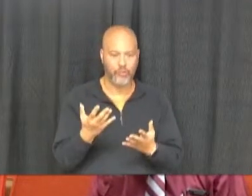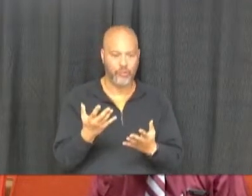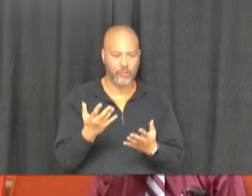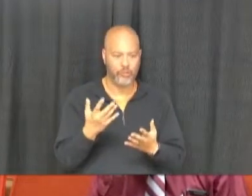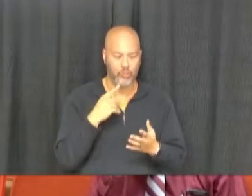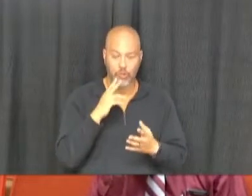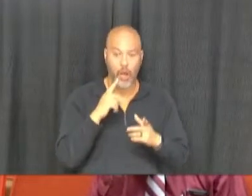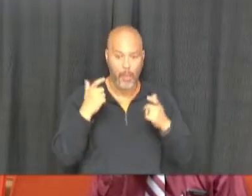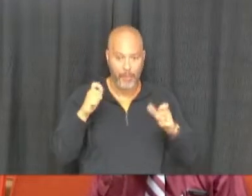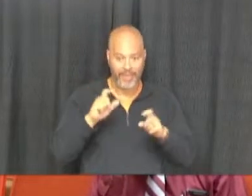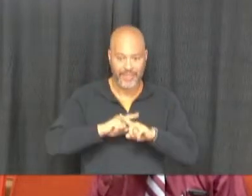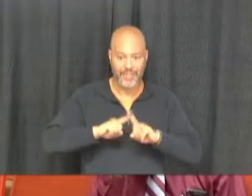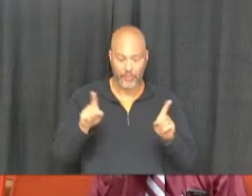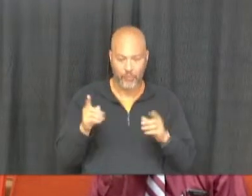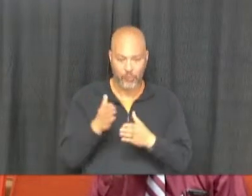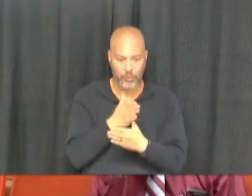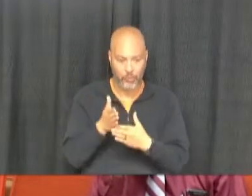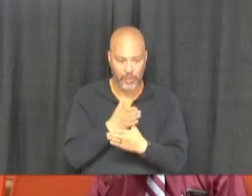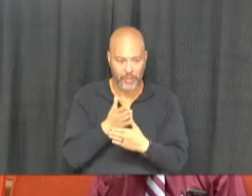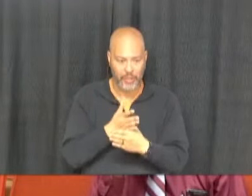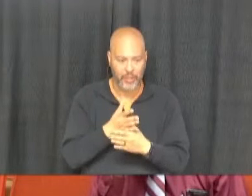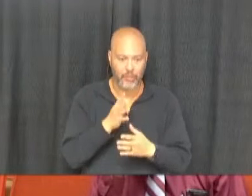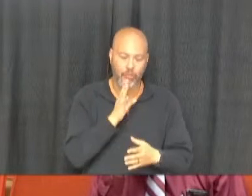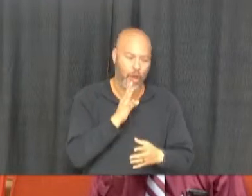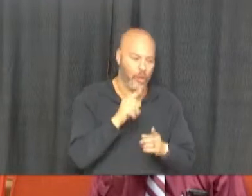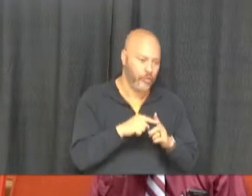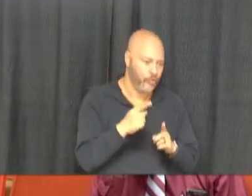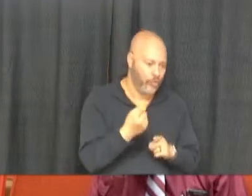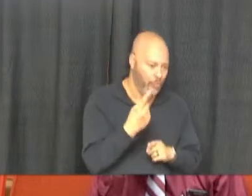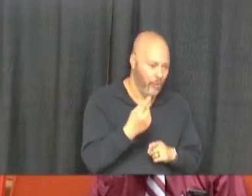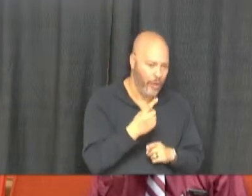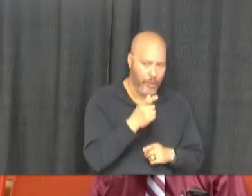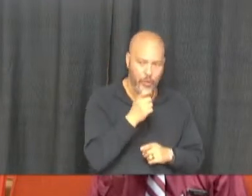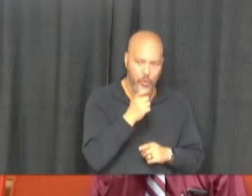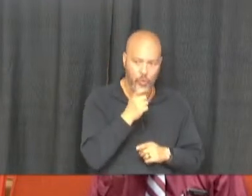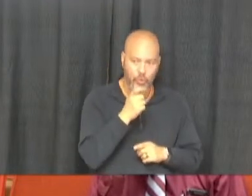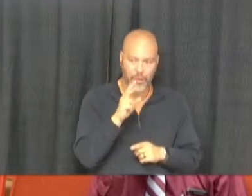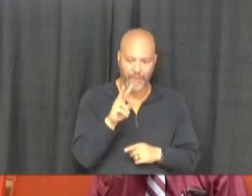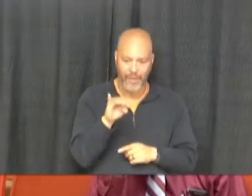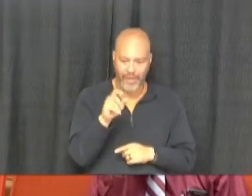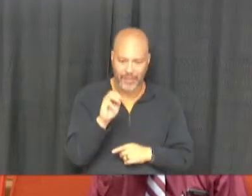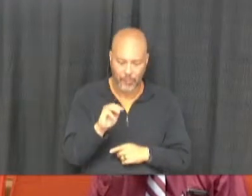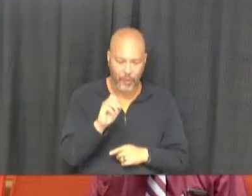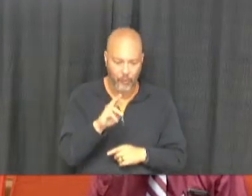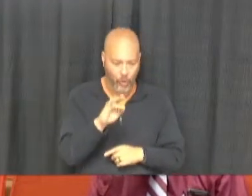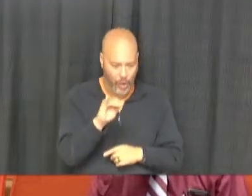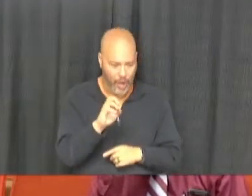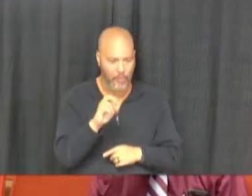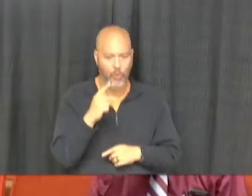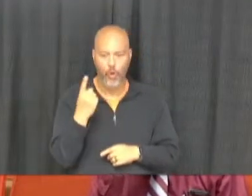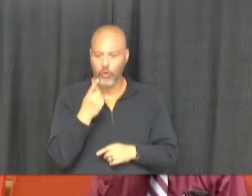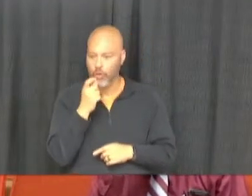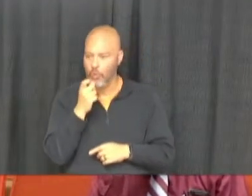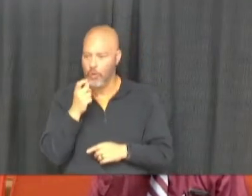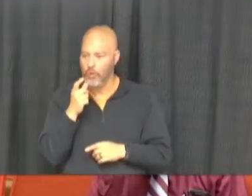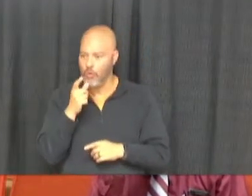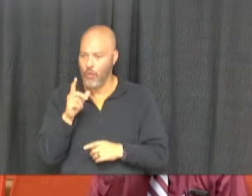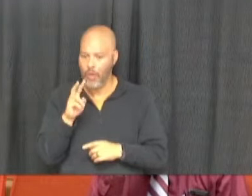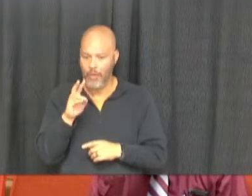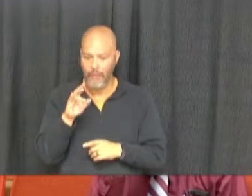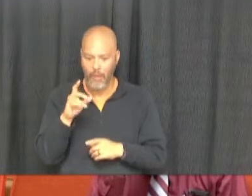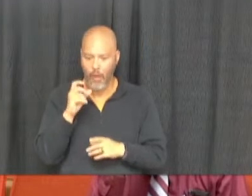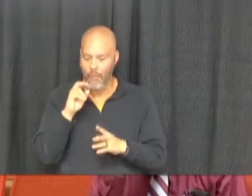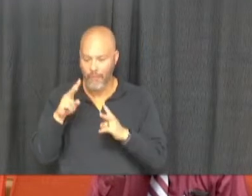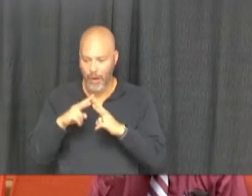Talk about a big difference. There's a big difference between talking to someone who's been a victim of a crime or has a loved one who's been victim of a